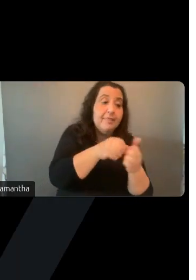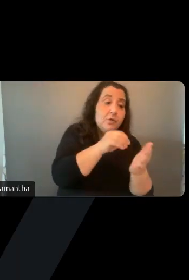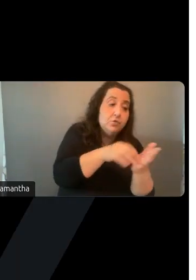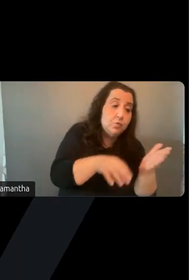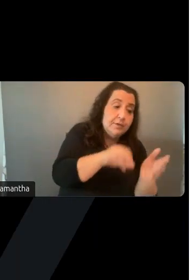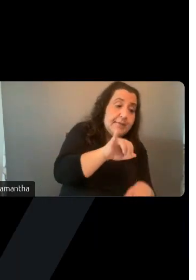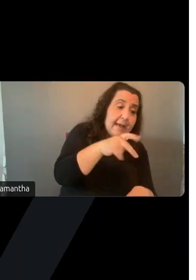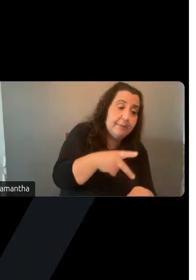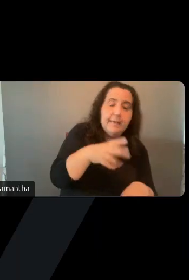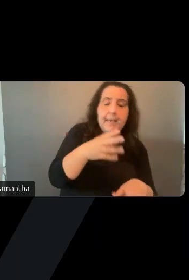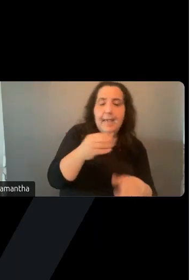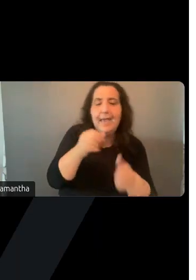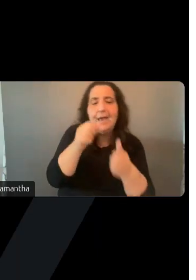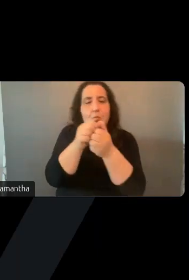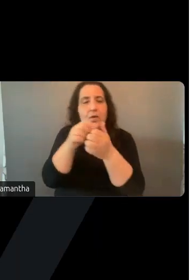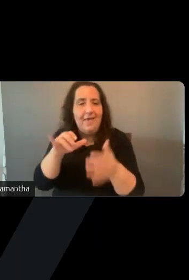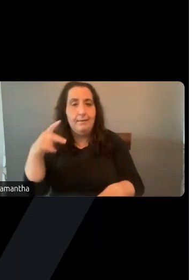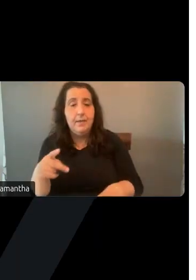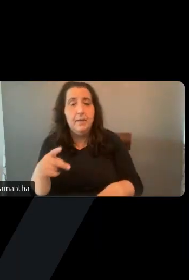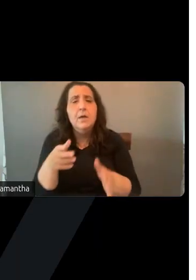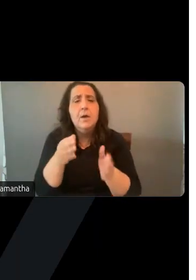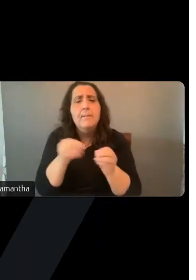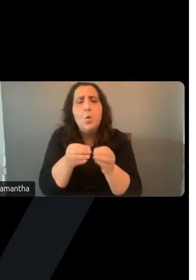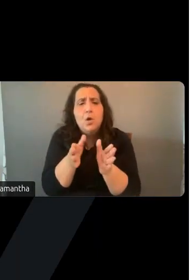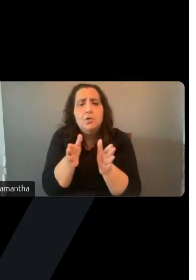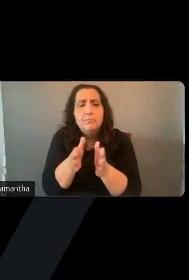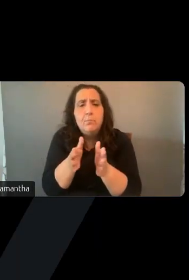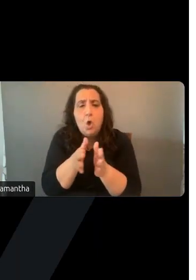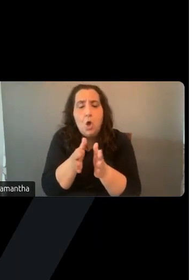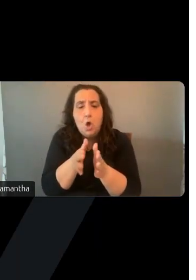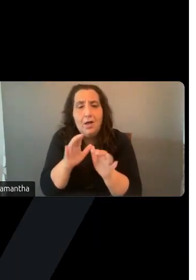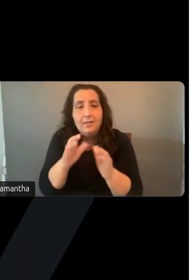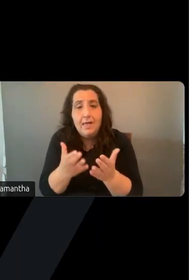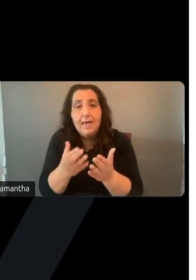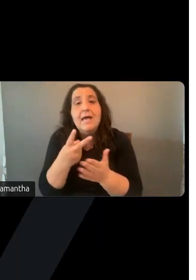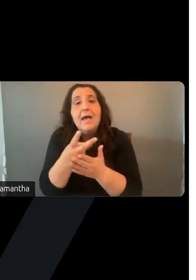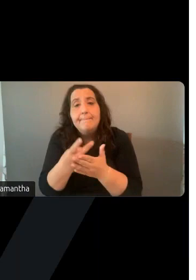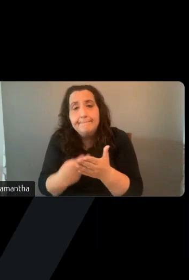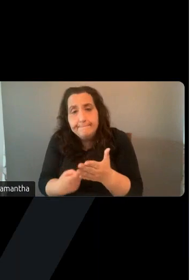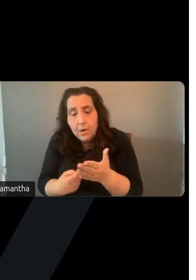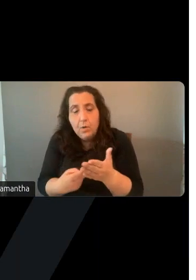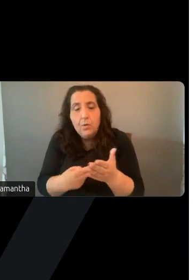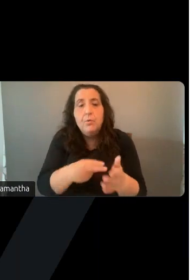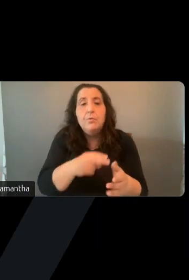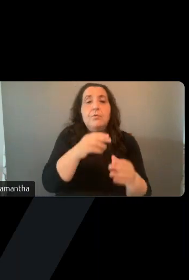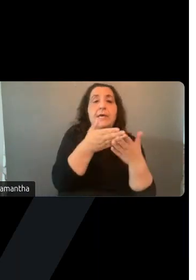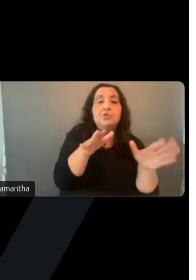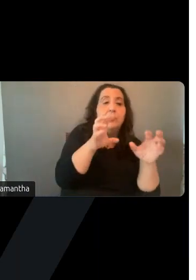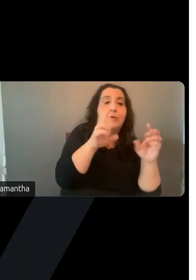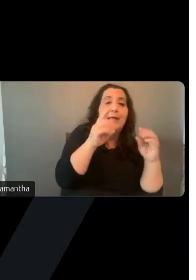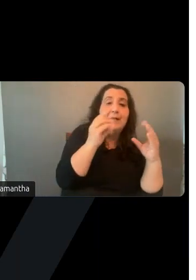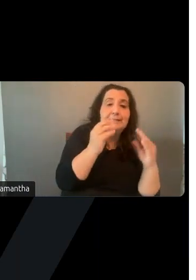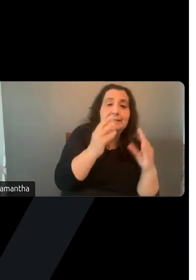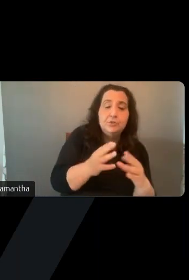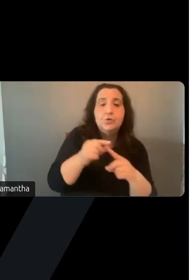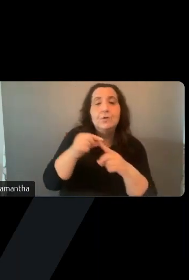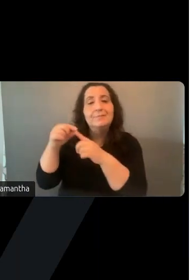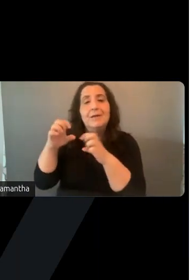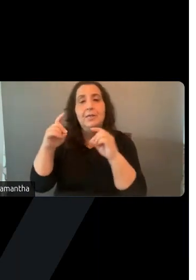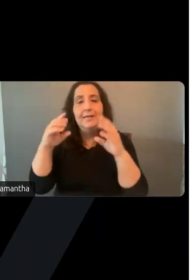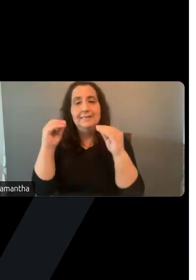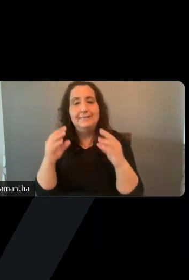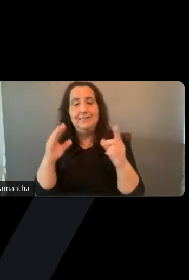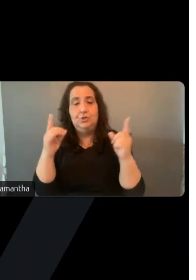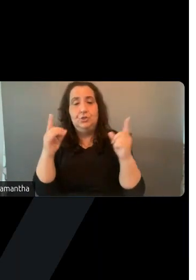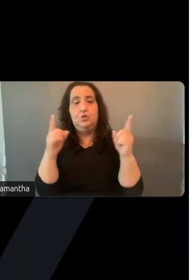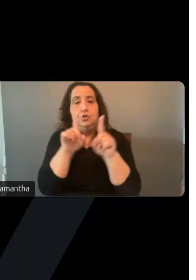smaller ICT class with, again, a special ed and a general ed teacher at the helm. All students with IEPs in the class would